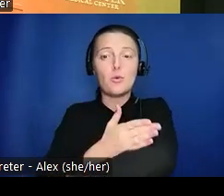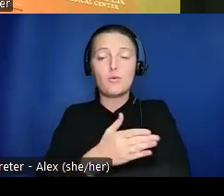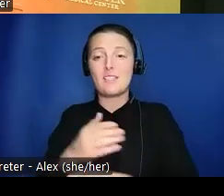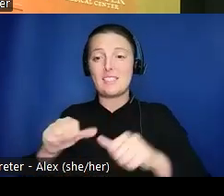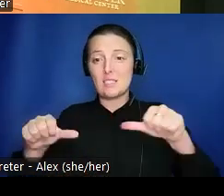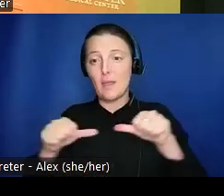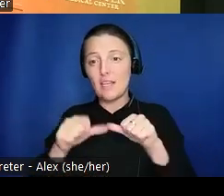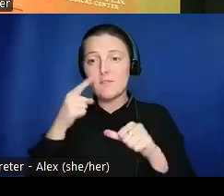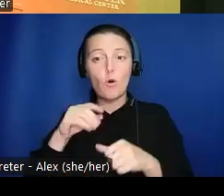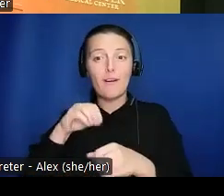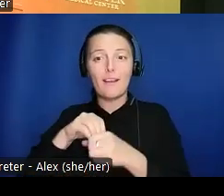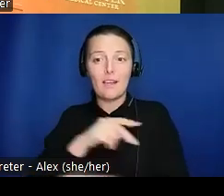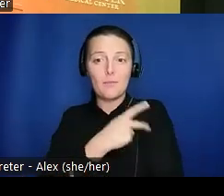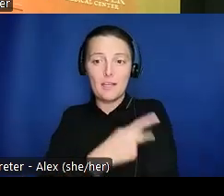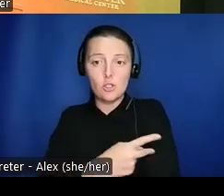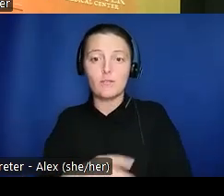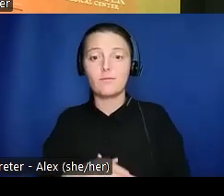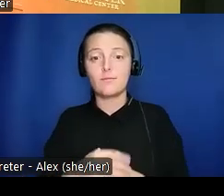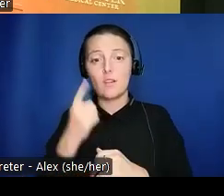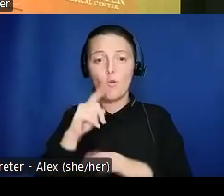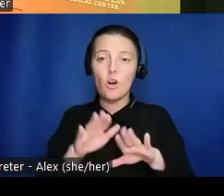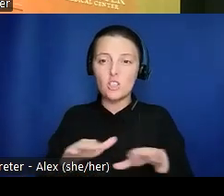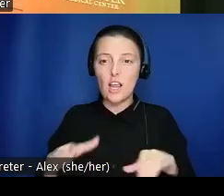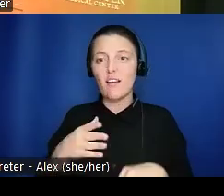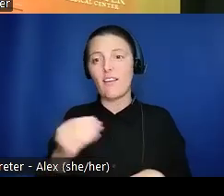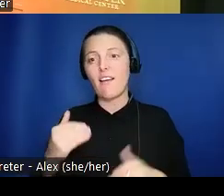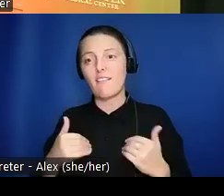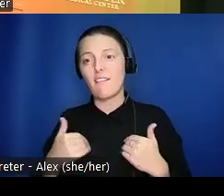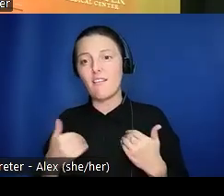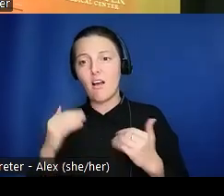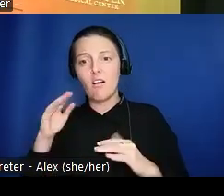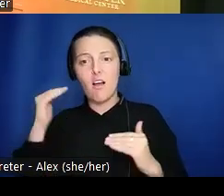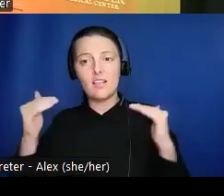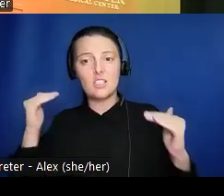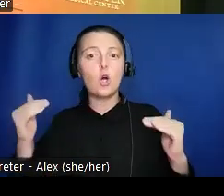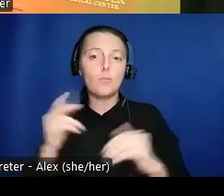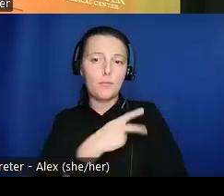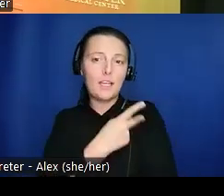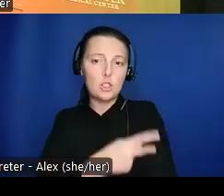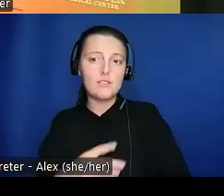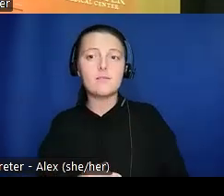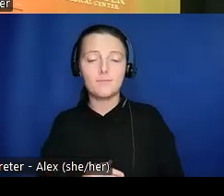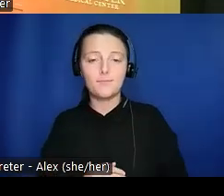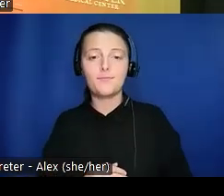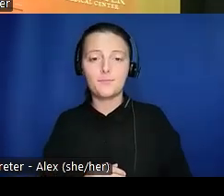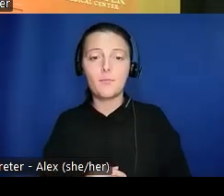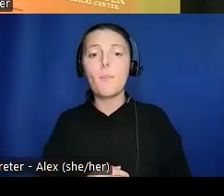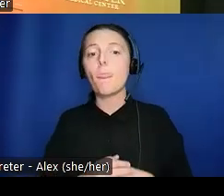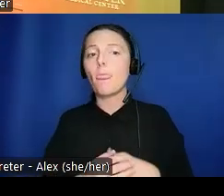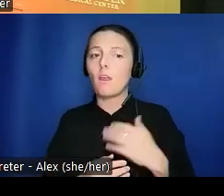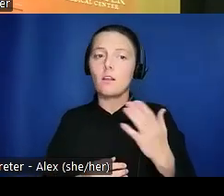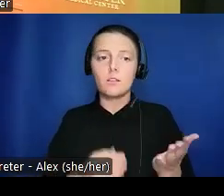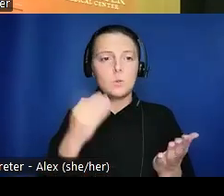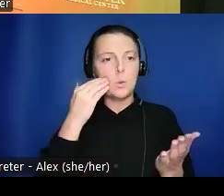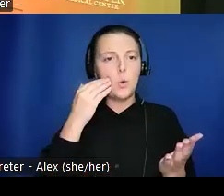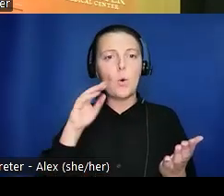and adolescent patients. And that's something that Michael Sharp and Patrick Setch and many of